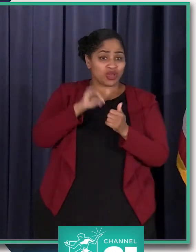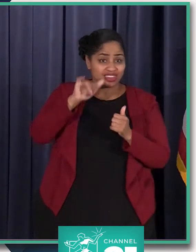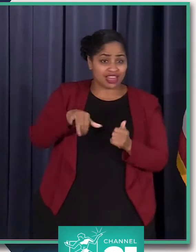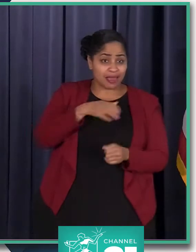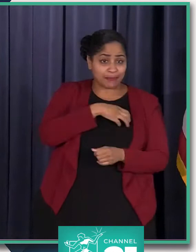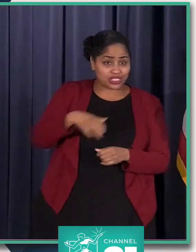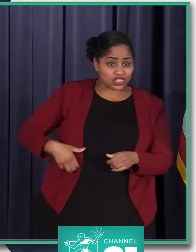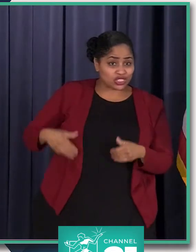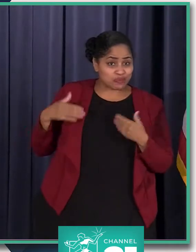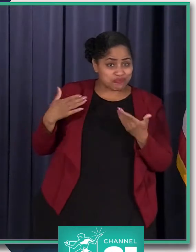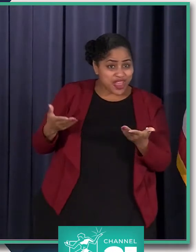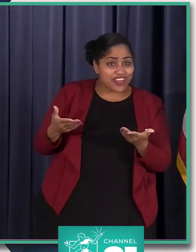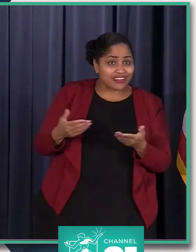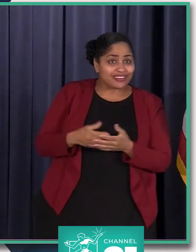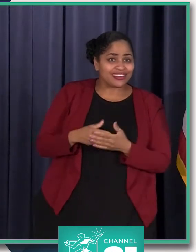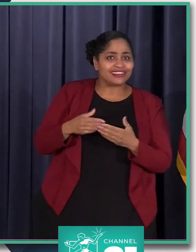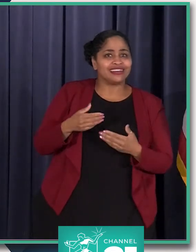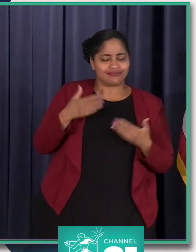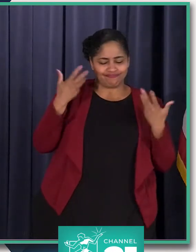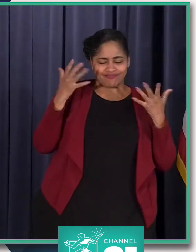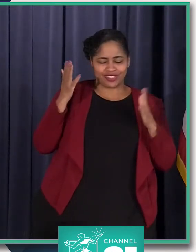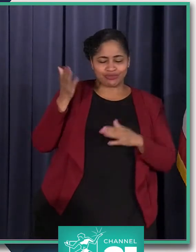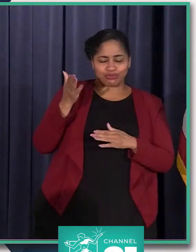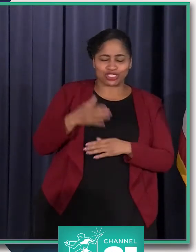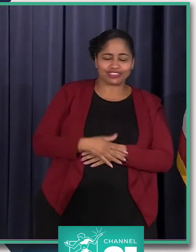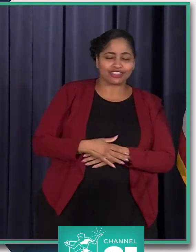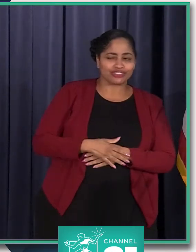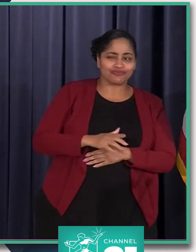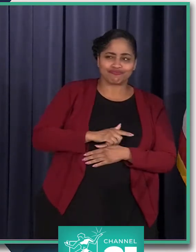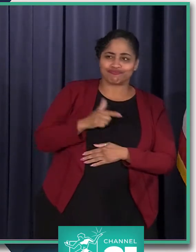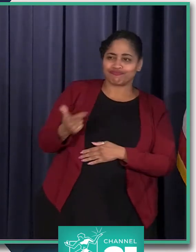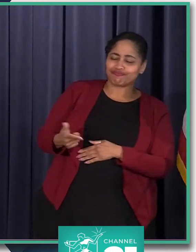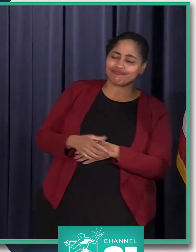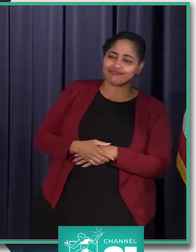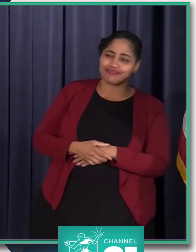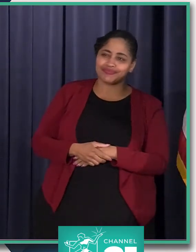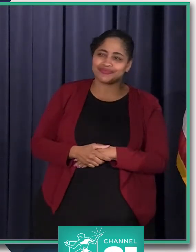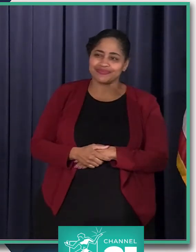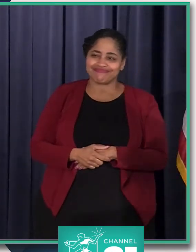Mayor, that concludes my presentation.